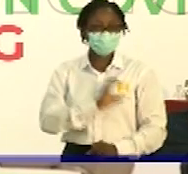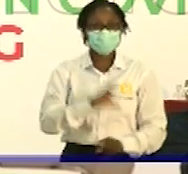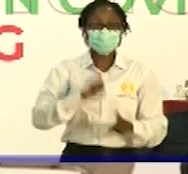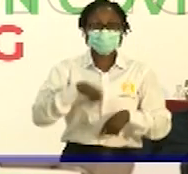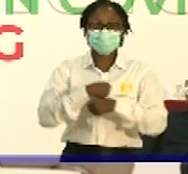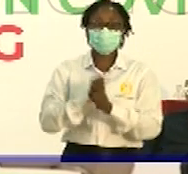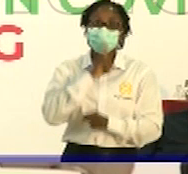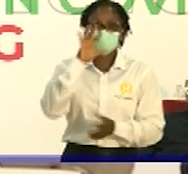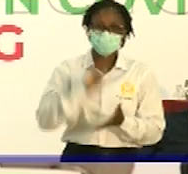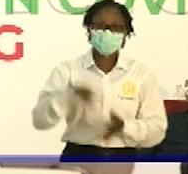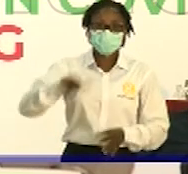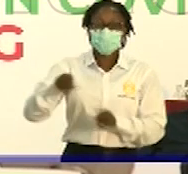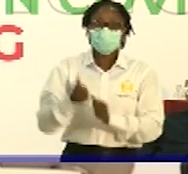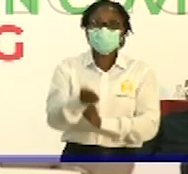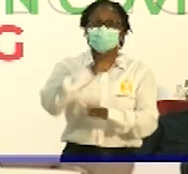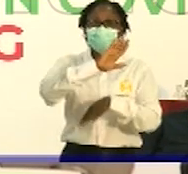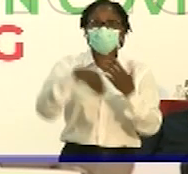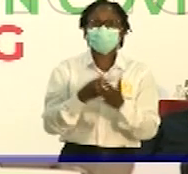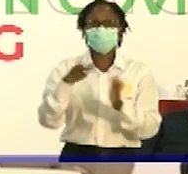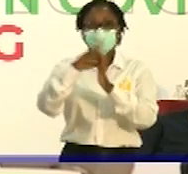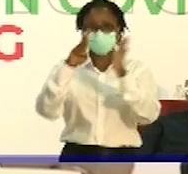the public sector side.